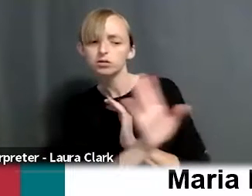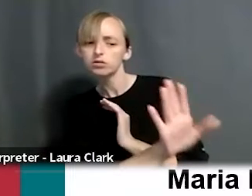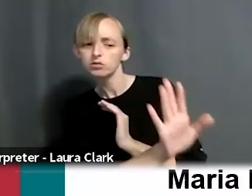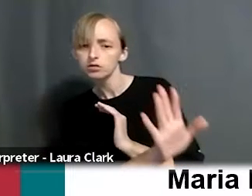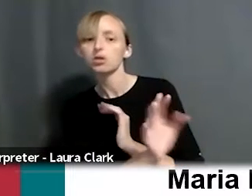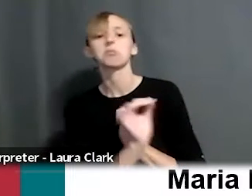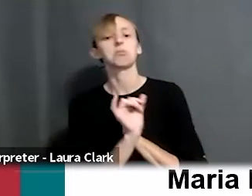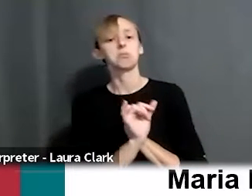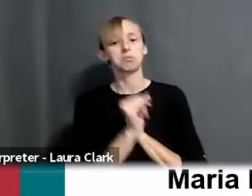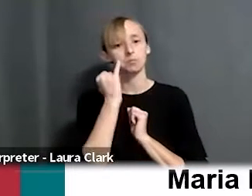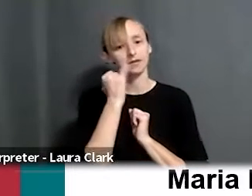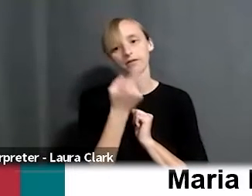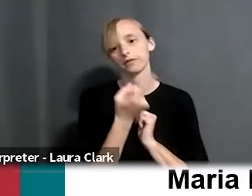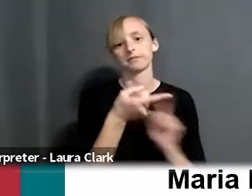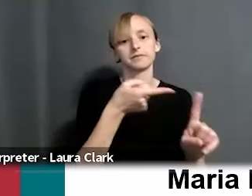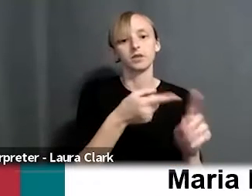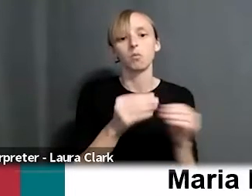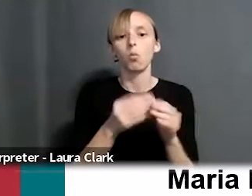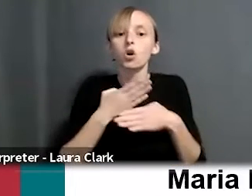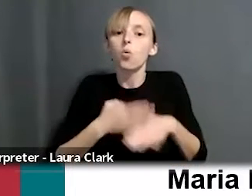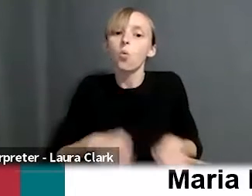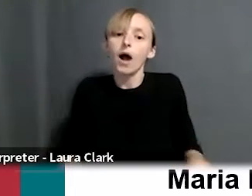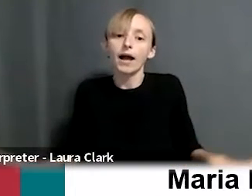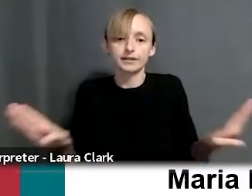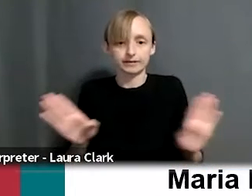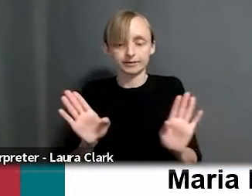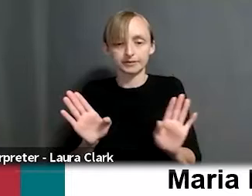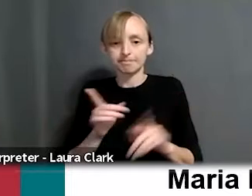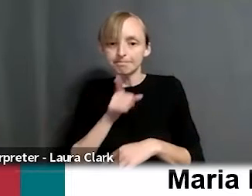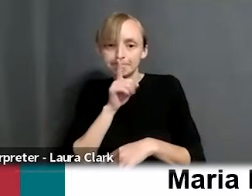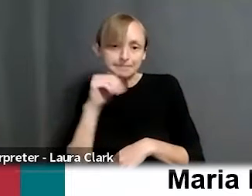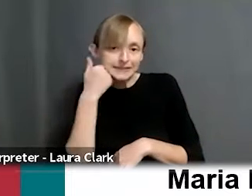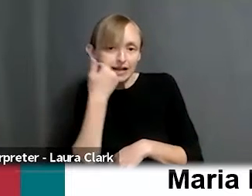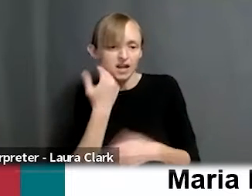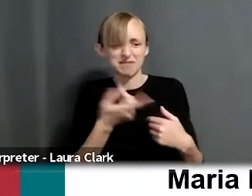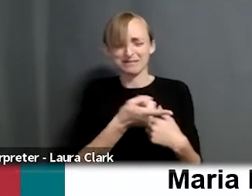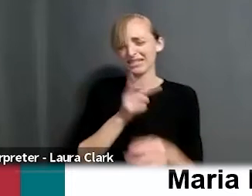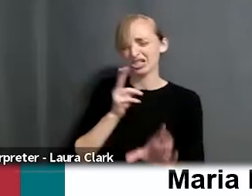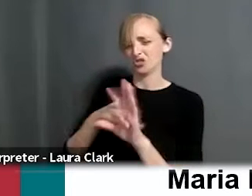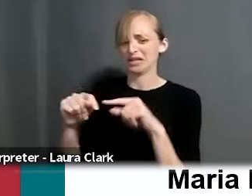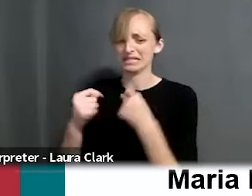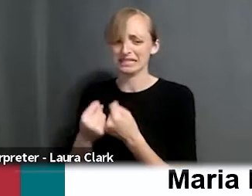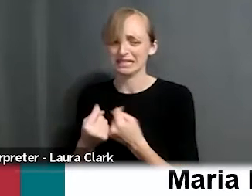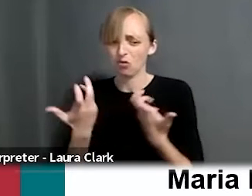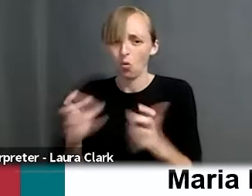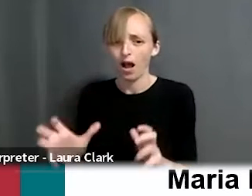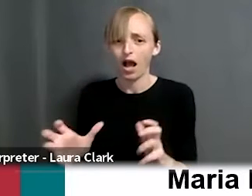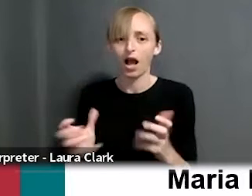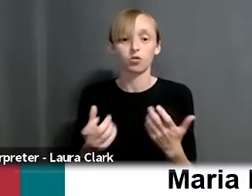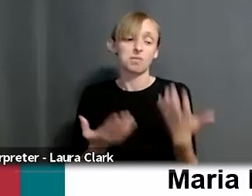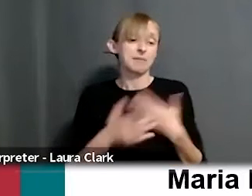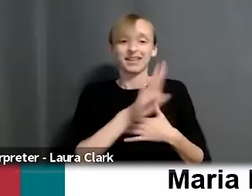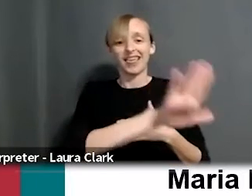somebody is a more, introverted personality, maybe they don't want to be in a team. Maybe they can't be on a team